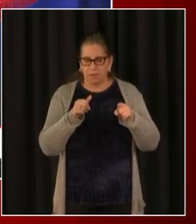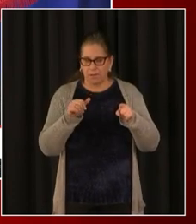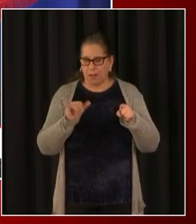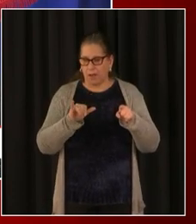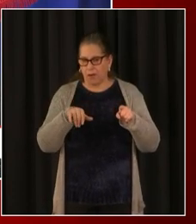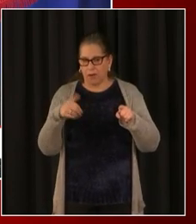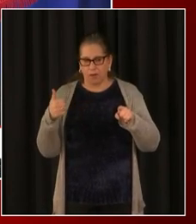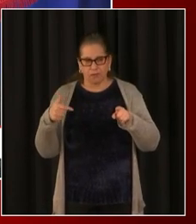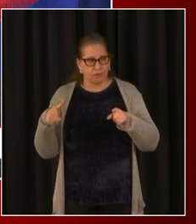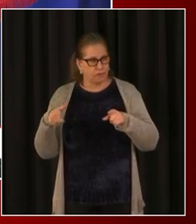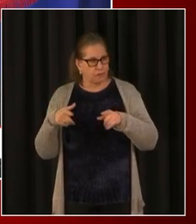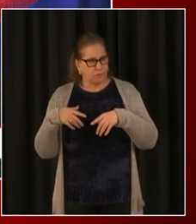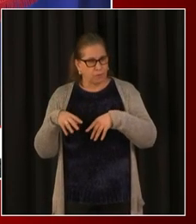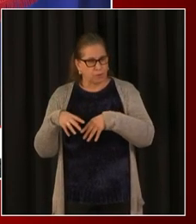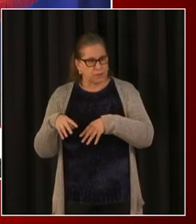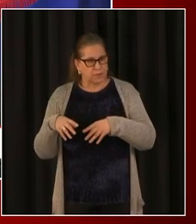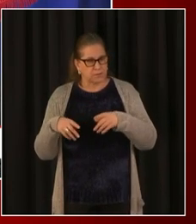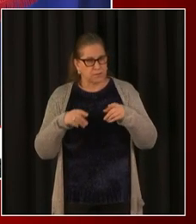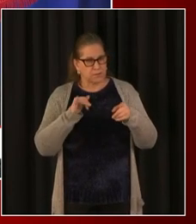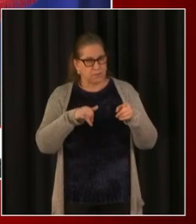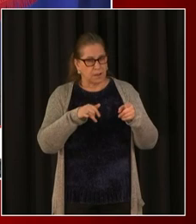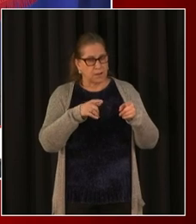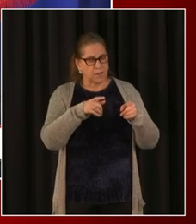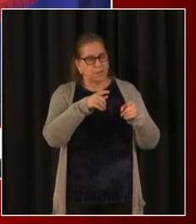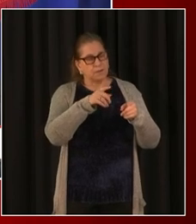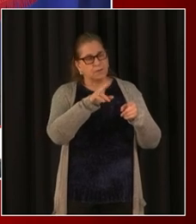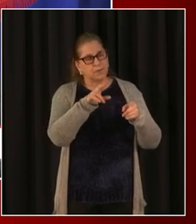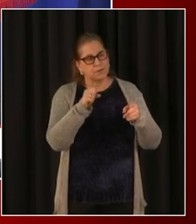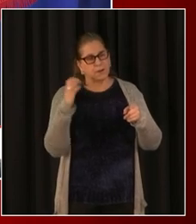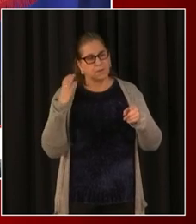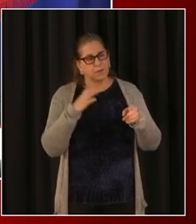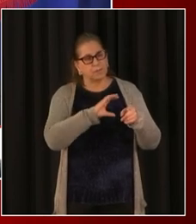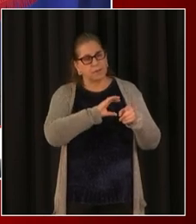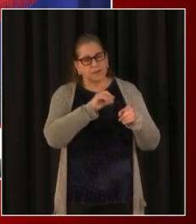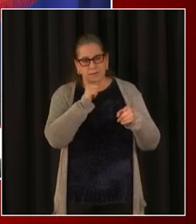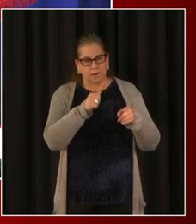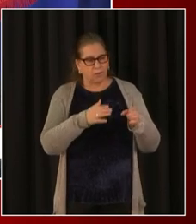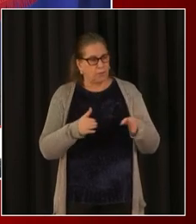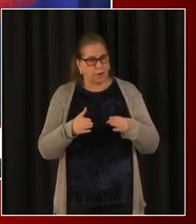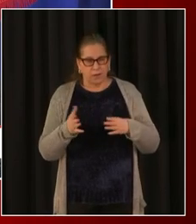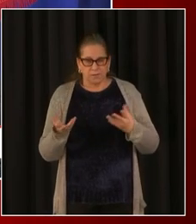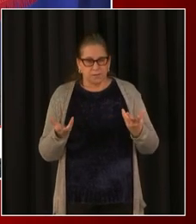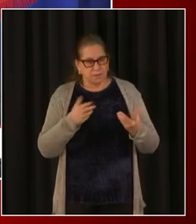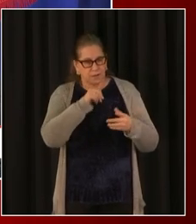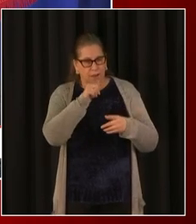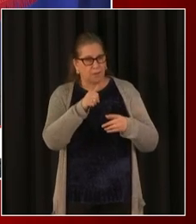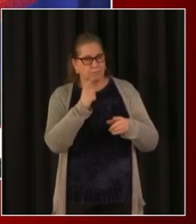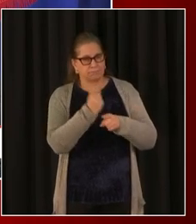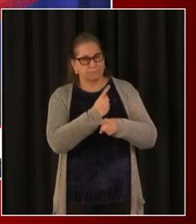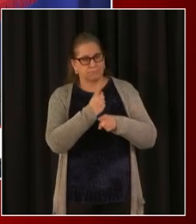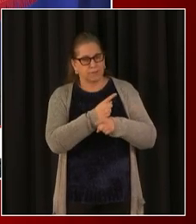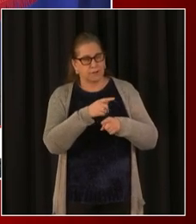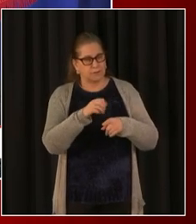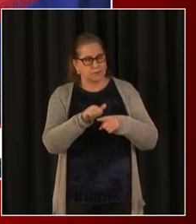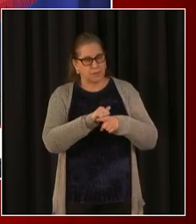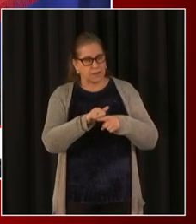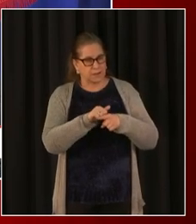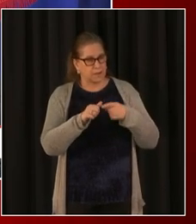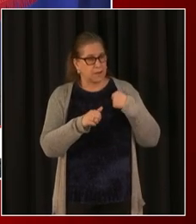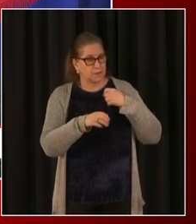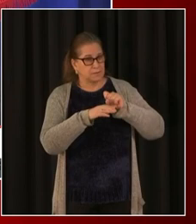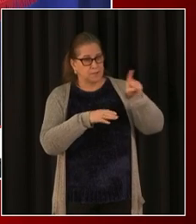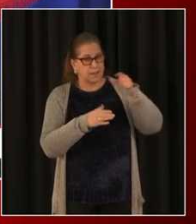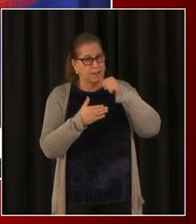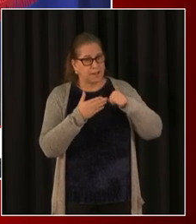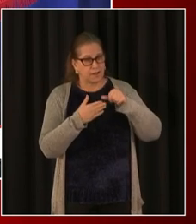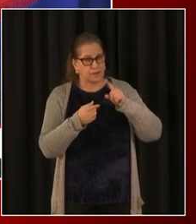that building. So as laid out in our letter to the DHS director, this inaugural planning period has to be very different than